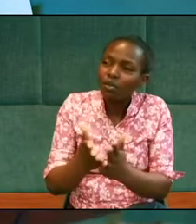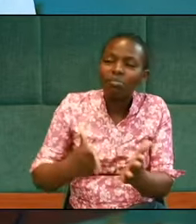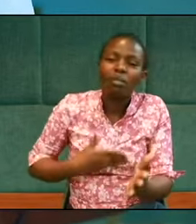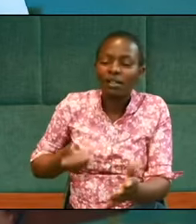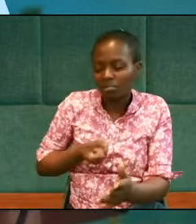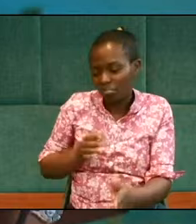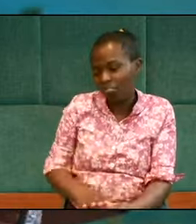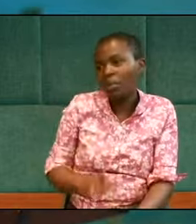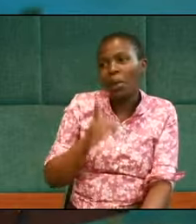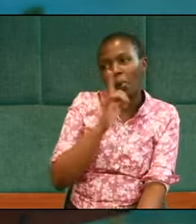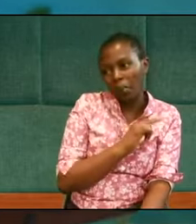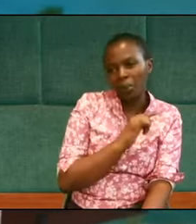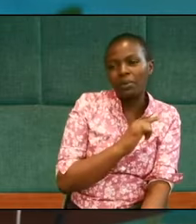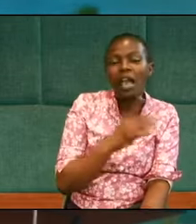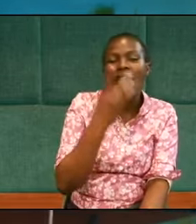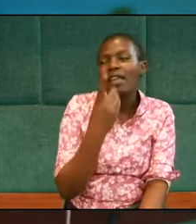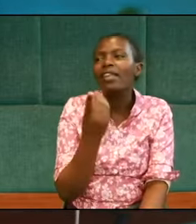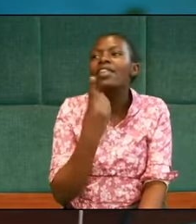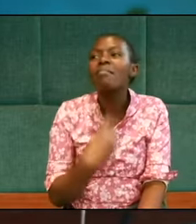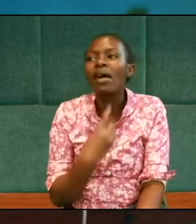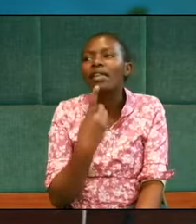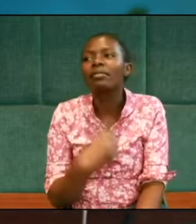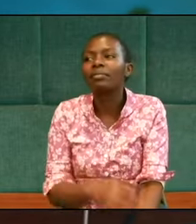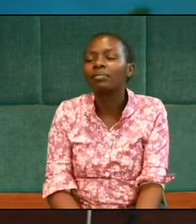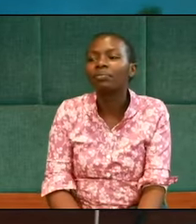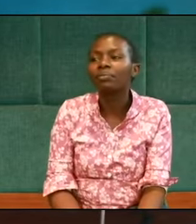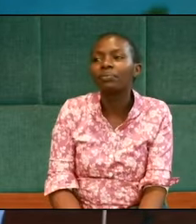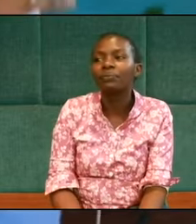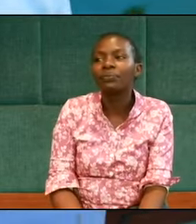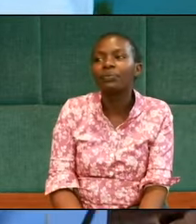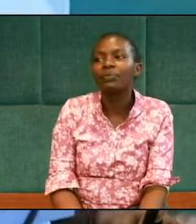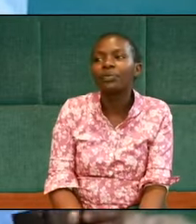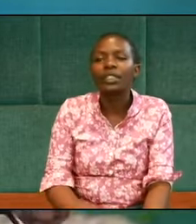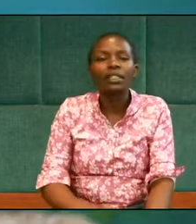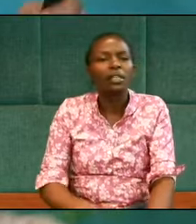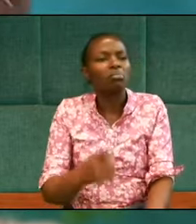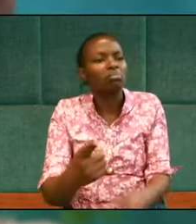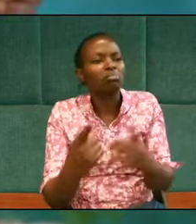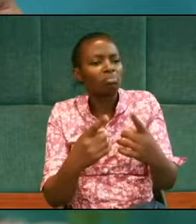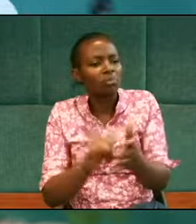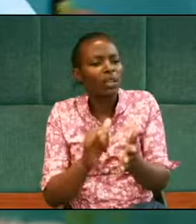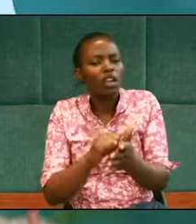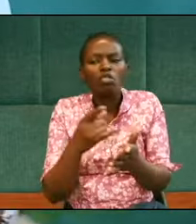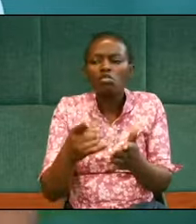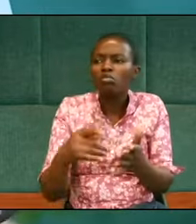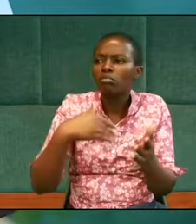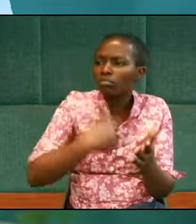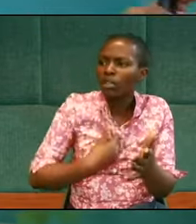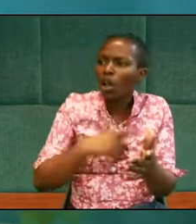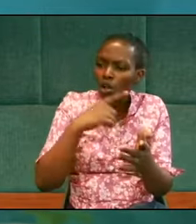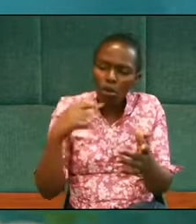The demand of family life. Sometimes I wish I was single. You know, when you are single, you can just go and get some food at the roadside.